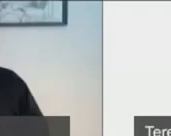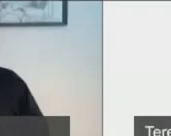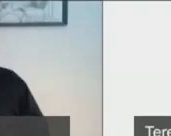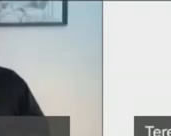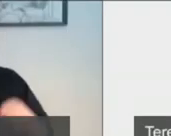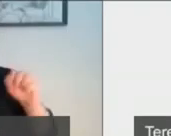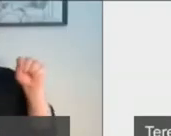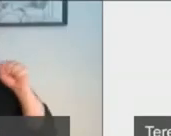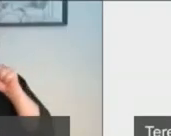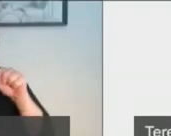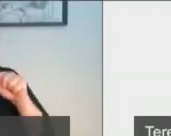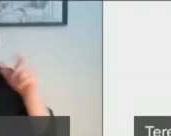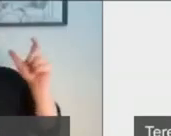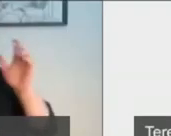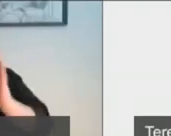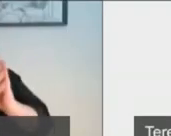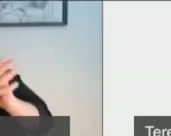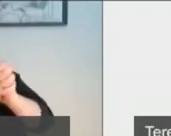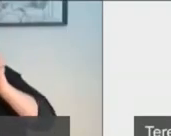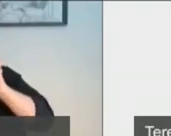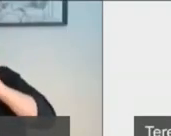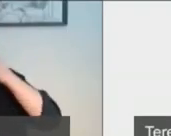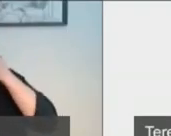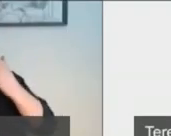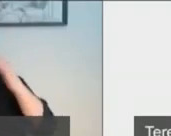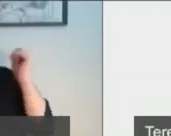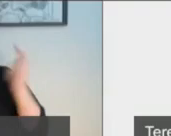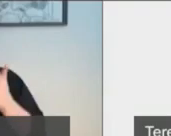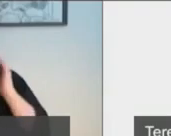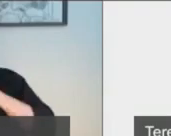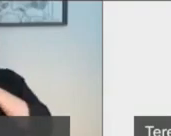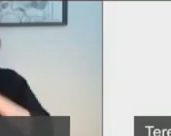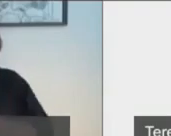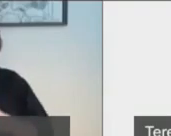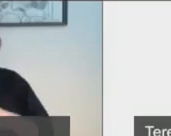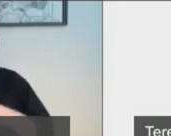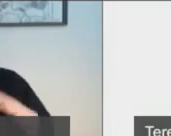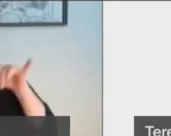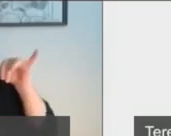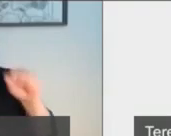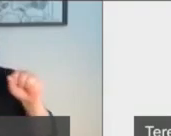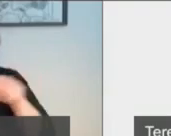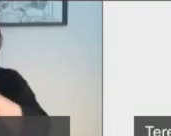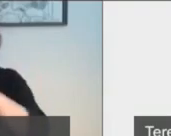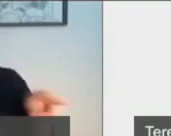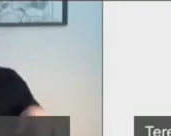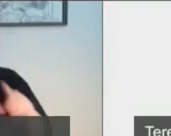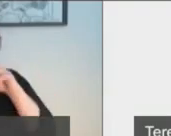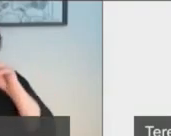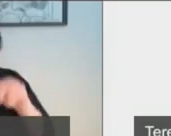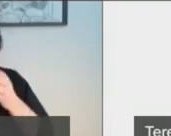Yes, we're sending a big shout out and thank you to our nurses. And absolutely, you all make a